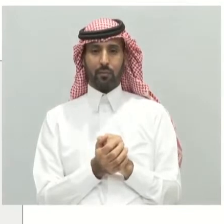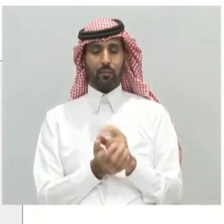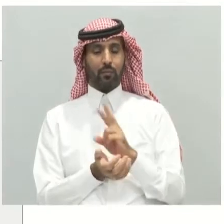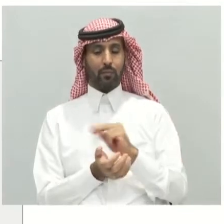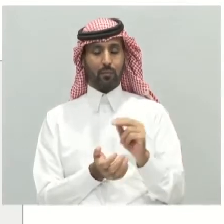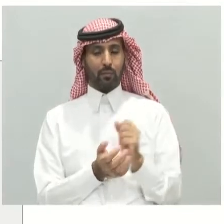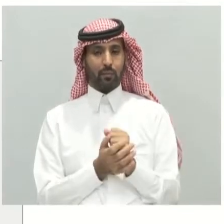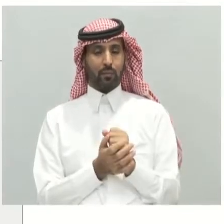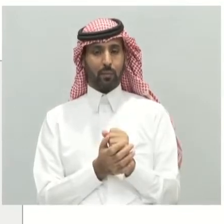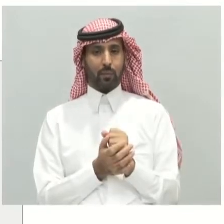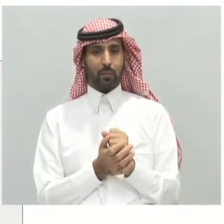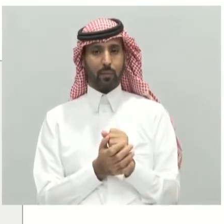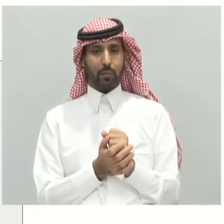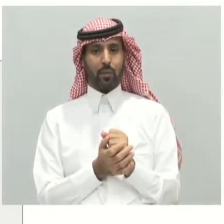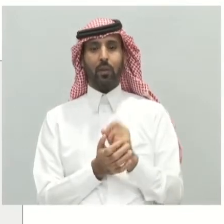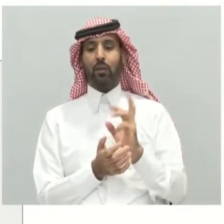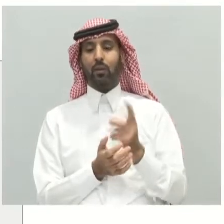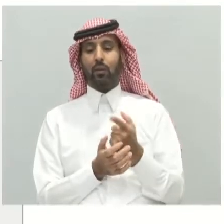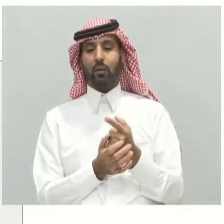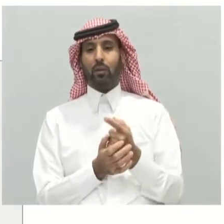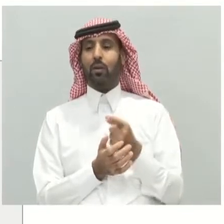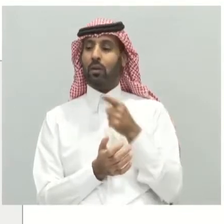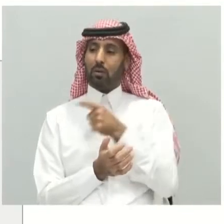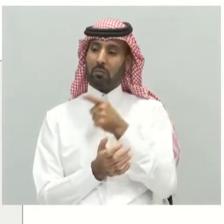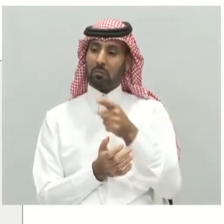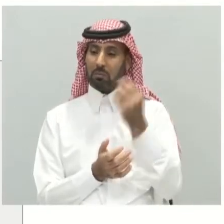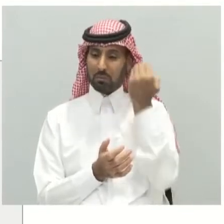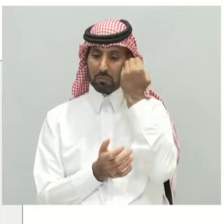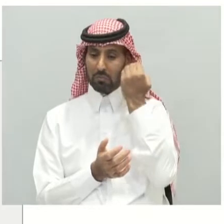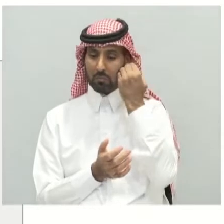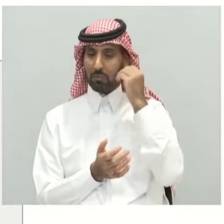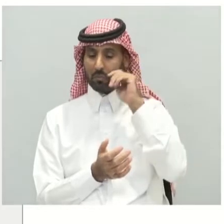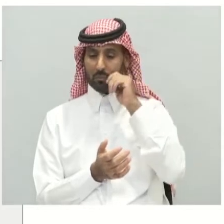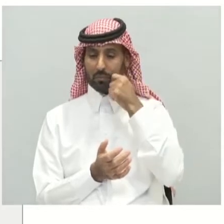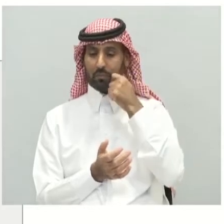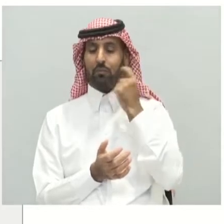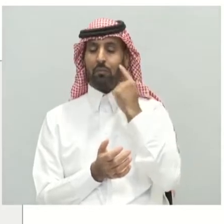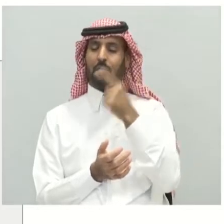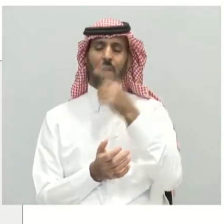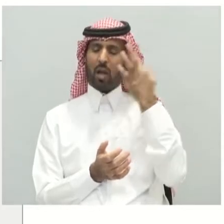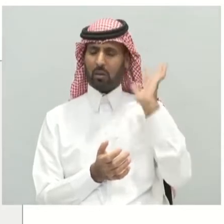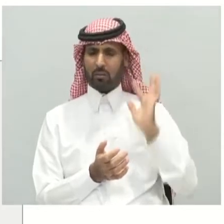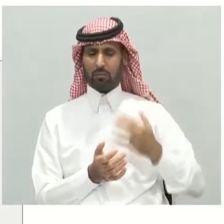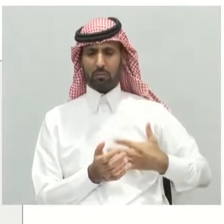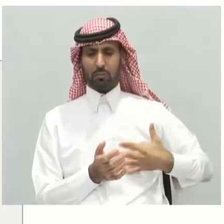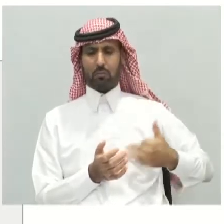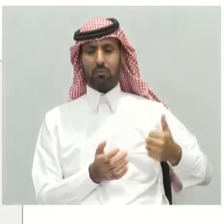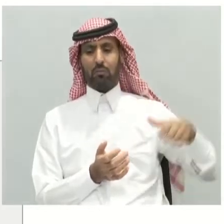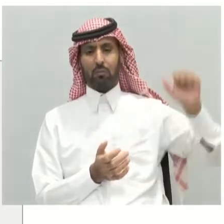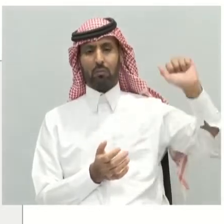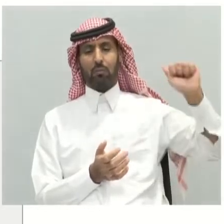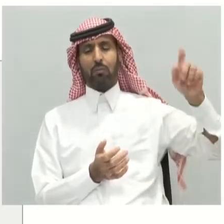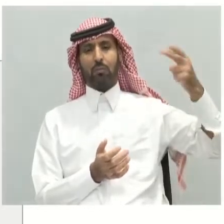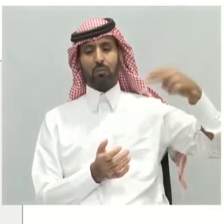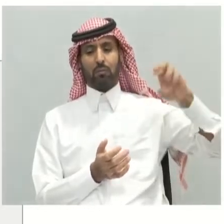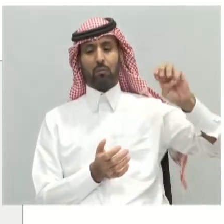have here he, she, it, I, you, we, they, or Ahmed, Muna, Muhammad, Fatma.